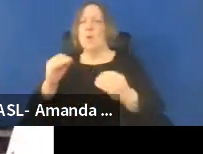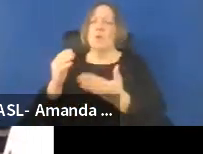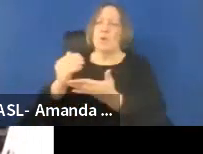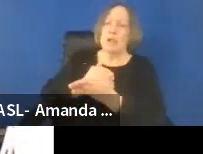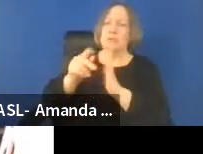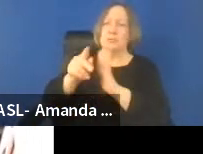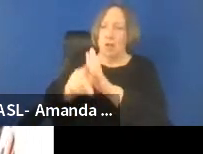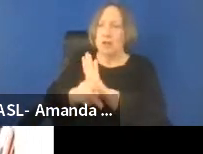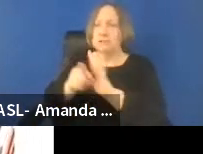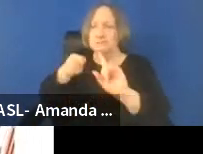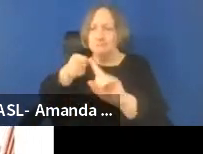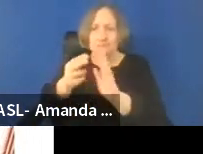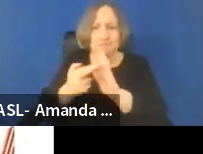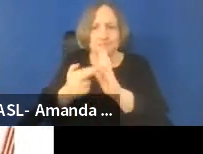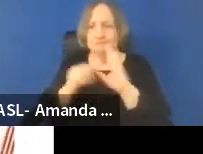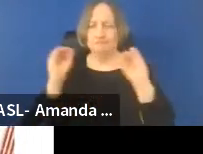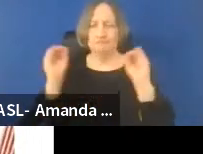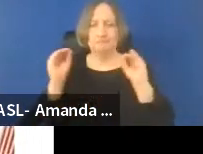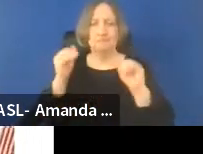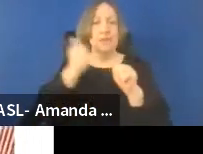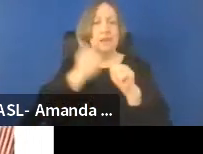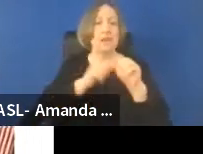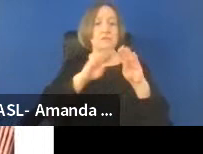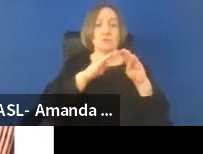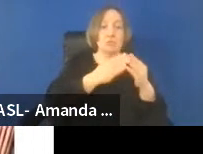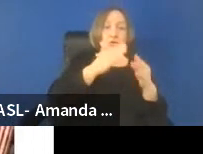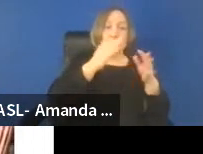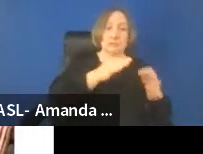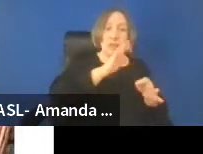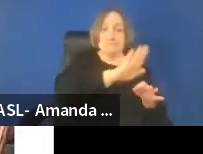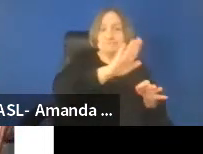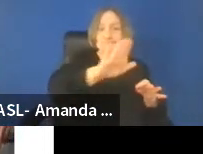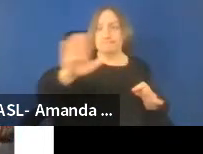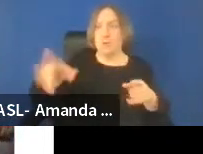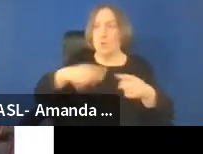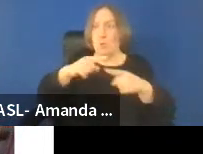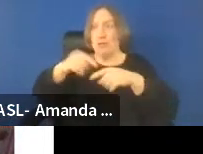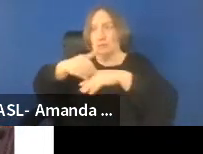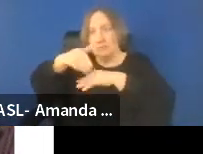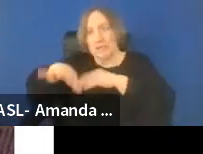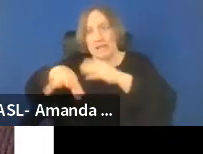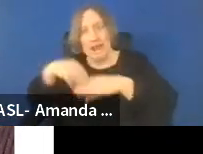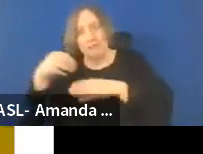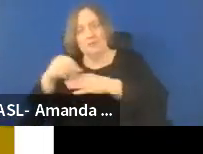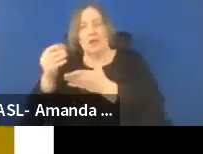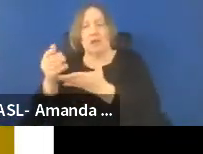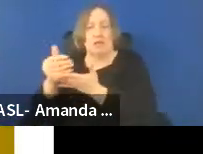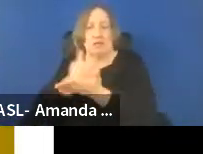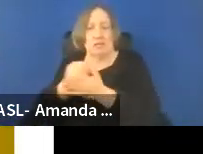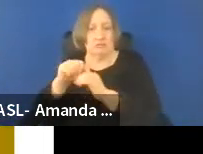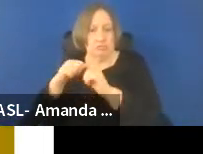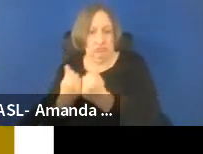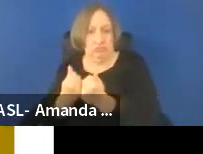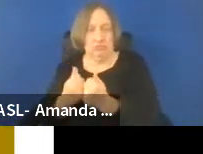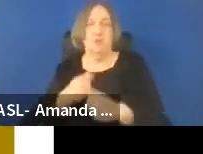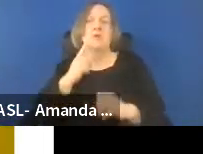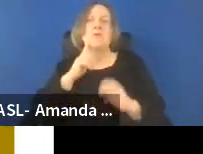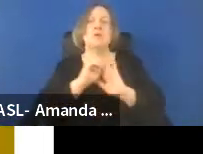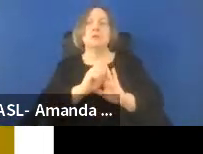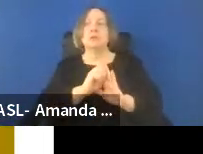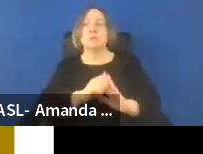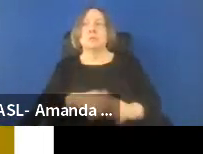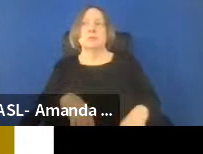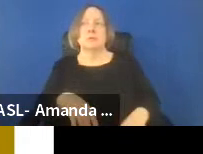rule. Instead, every bureau decides on its own when to send people to an outside collection agency. For example,